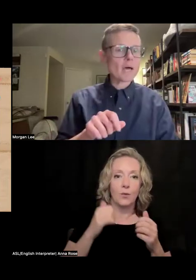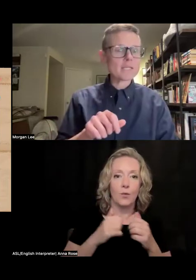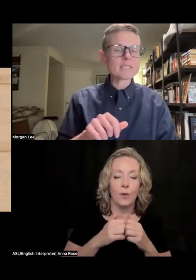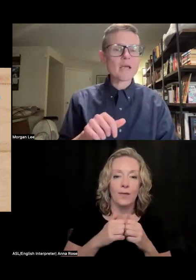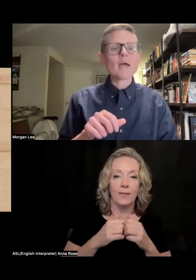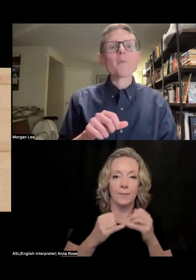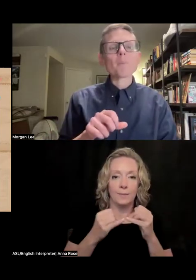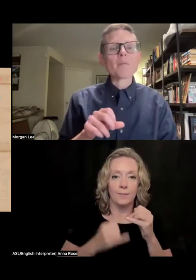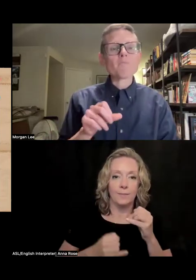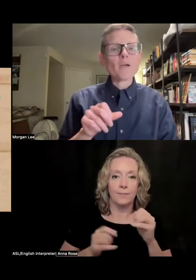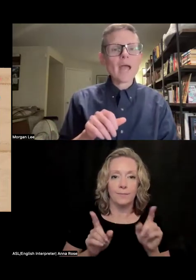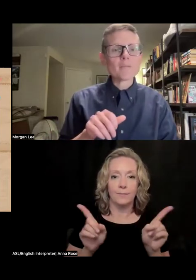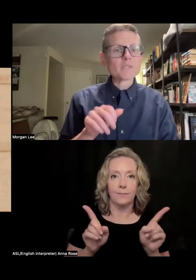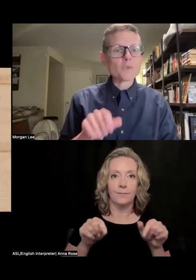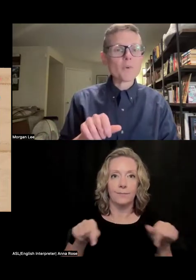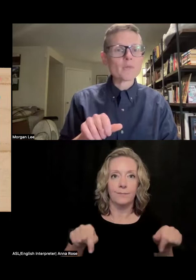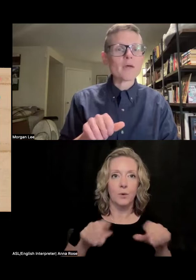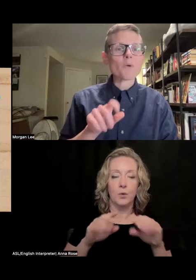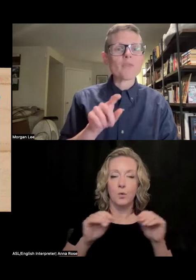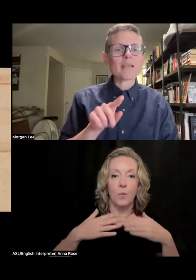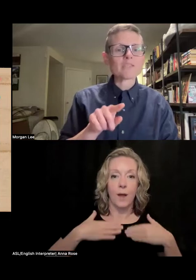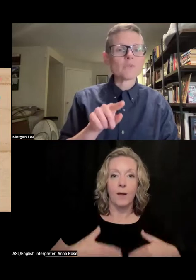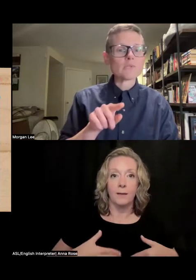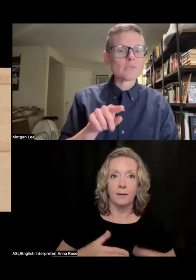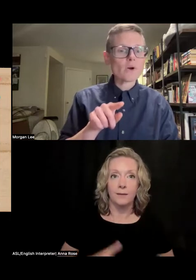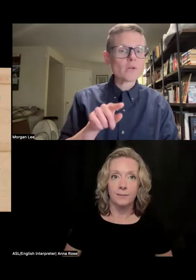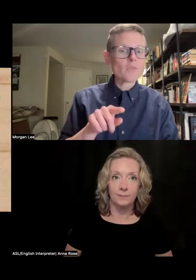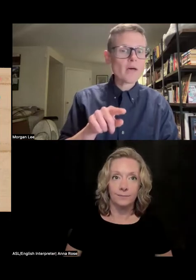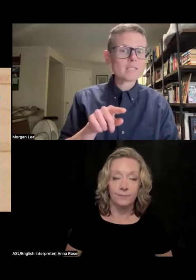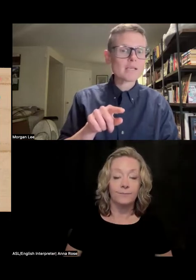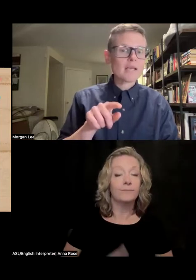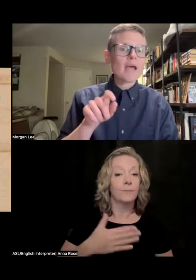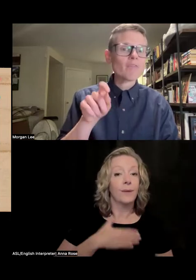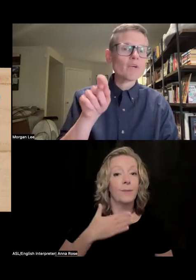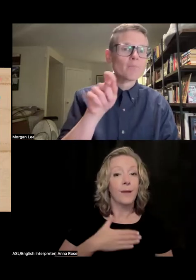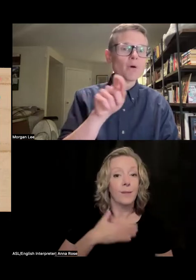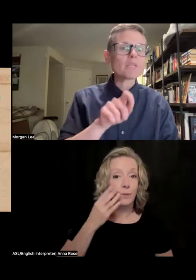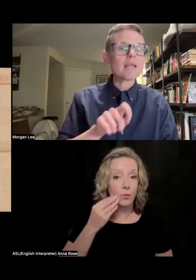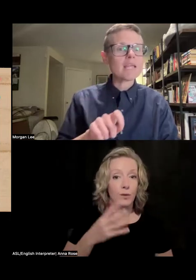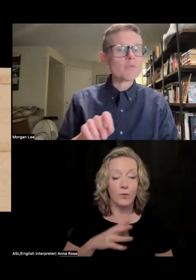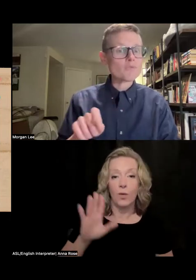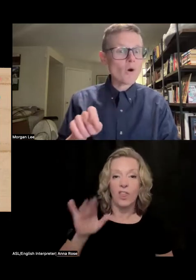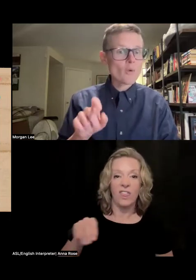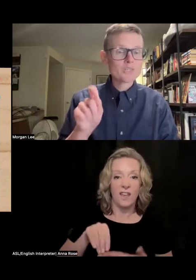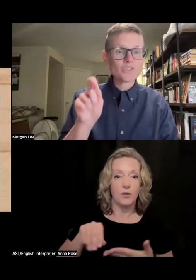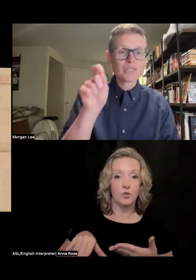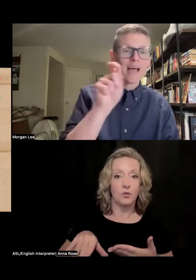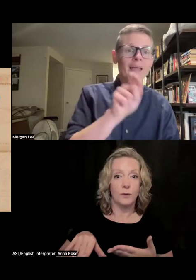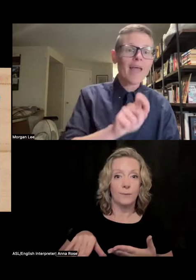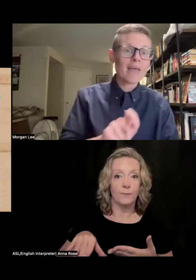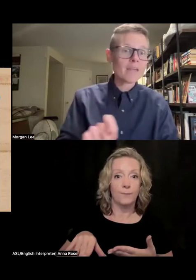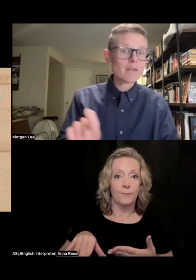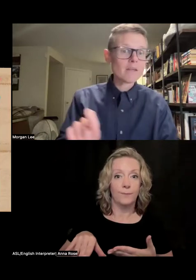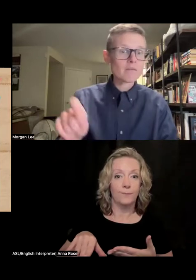figure bodies. But I'm very happy to report that when that student started with us, every person that he would draw was just